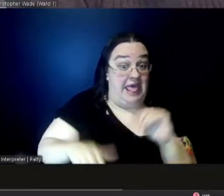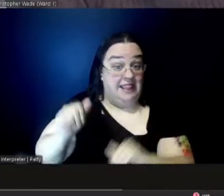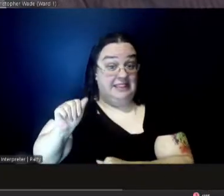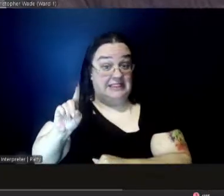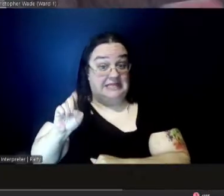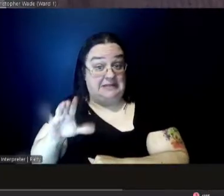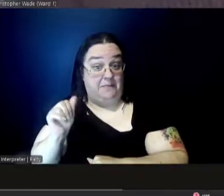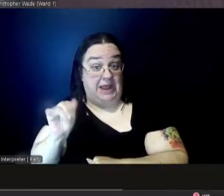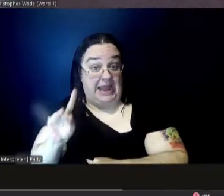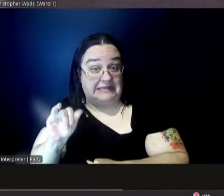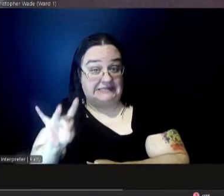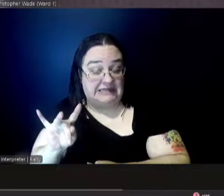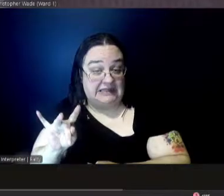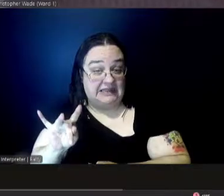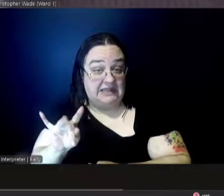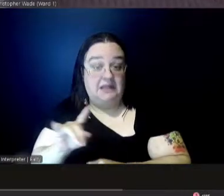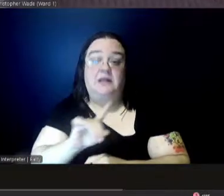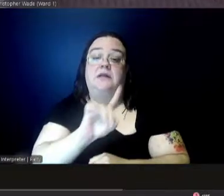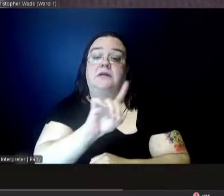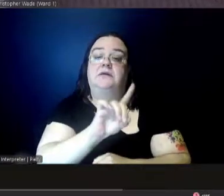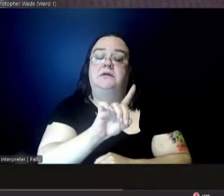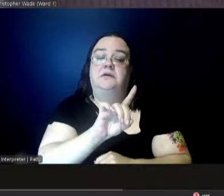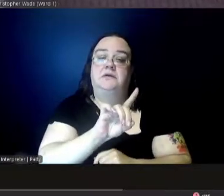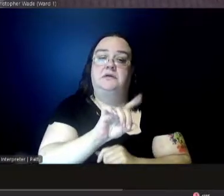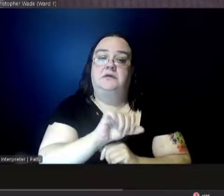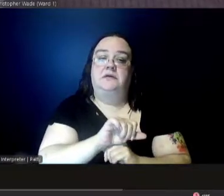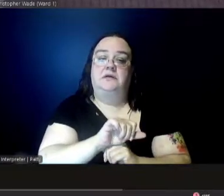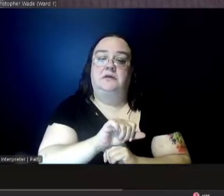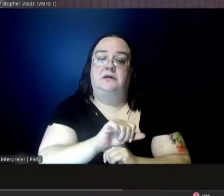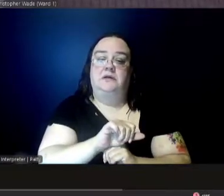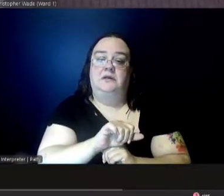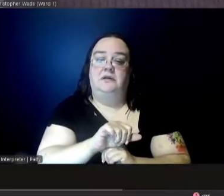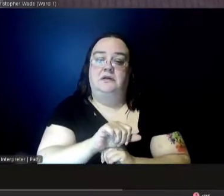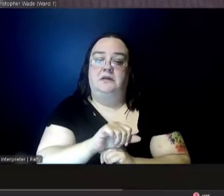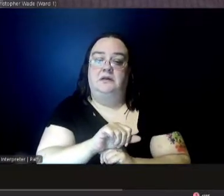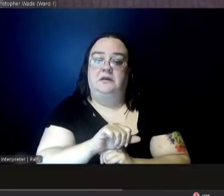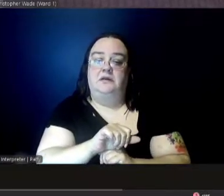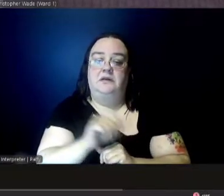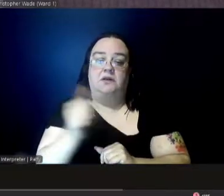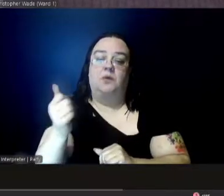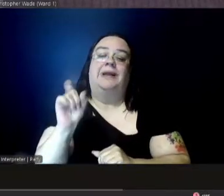it. It is 10:12 p.m. Yeah, we need it on TV.